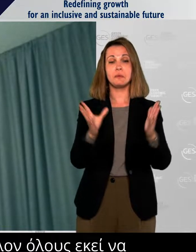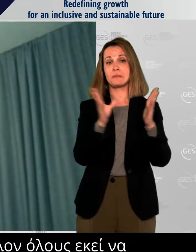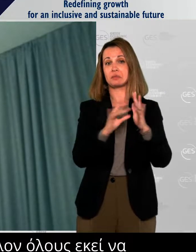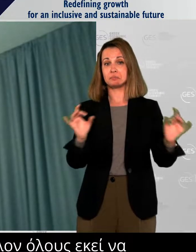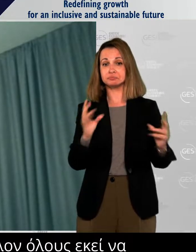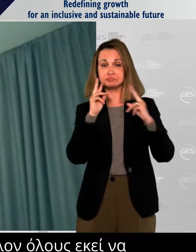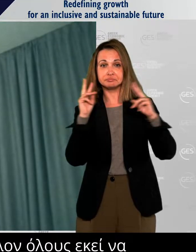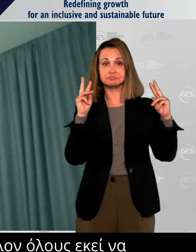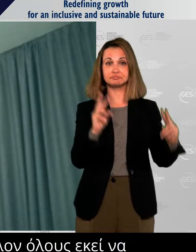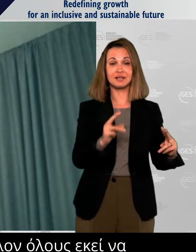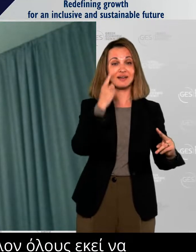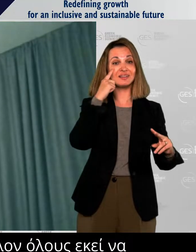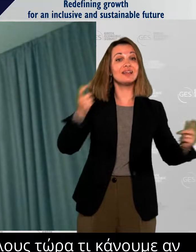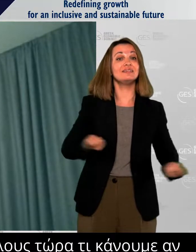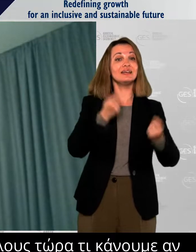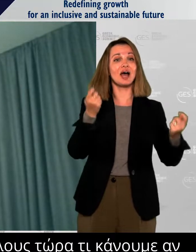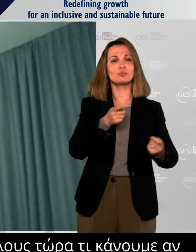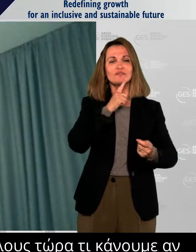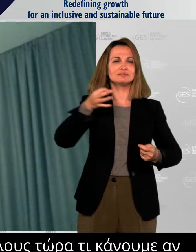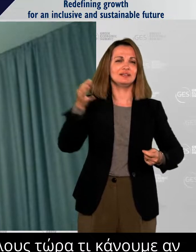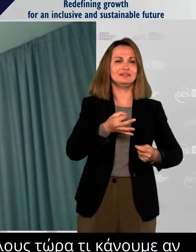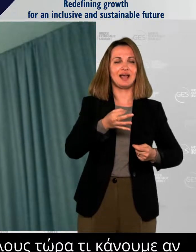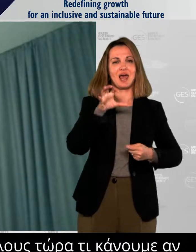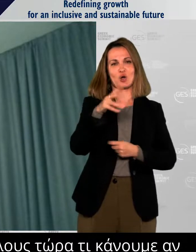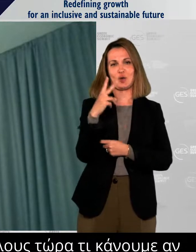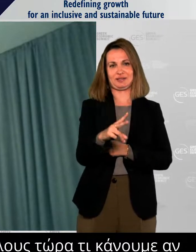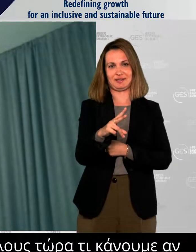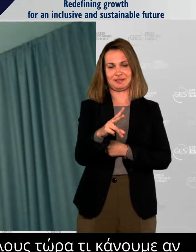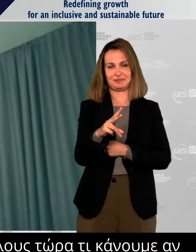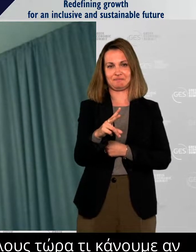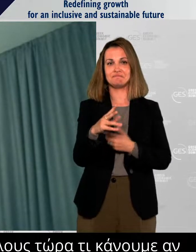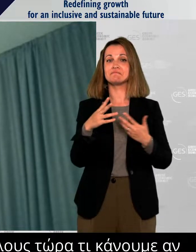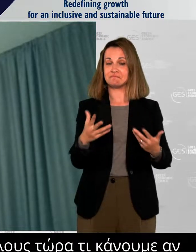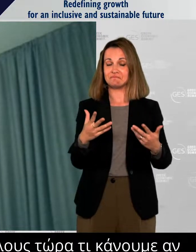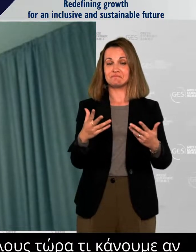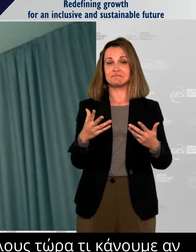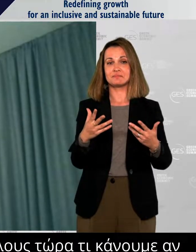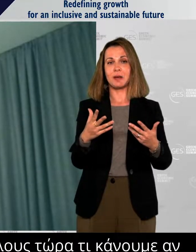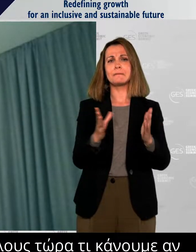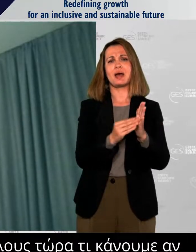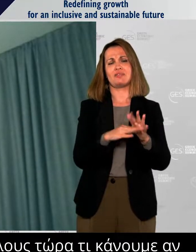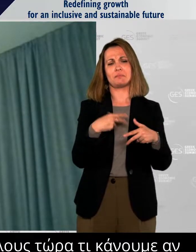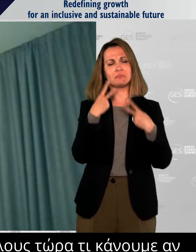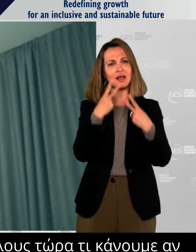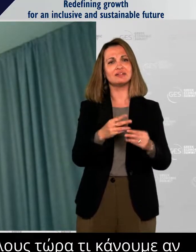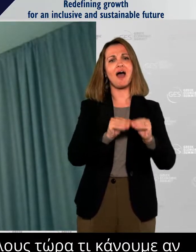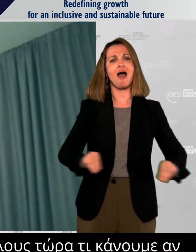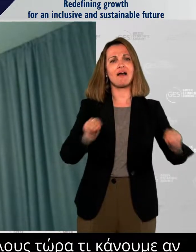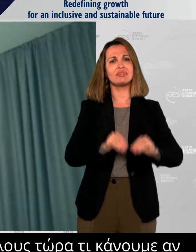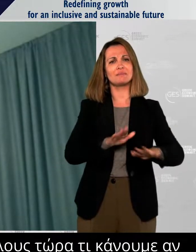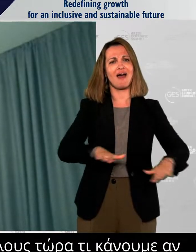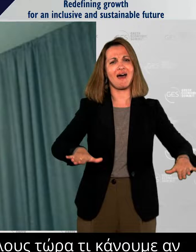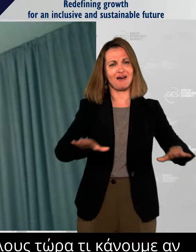country, think about the power of our Cisco Academy. The TNS in Saloniki is gonna become a